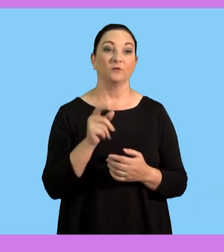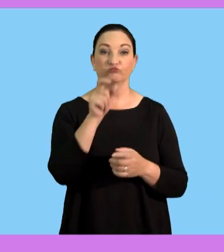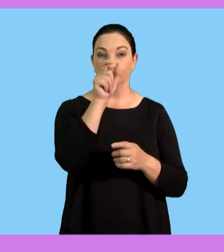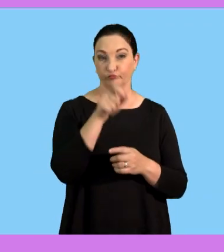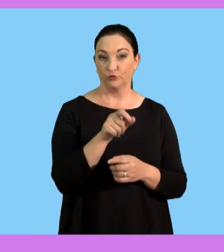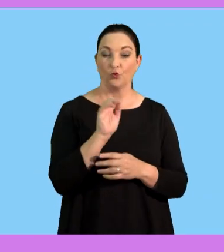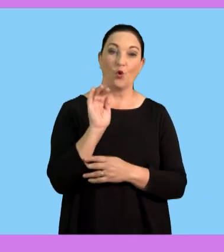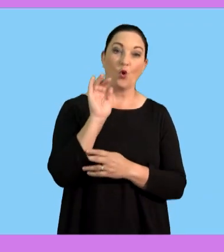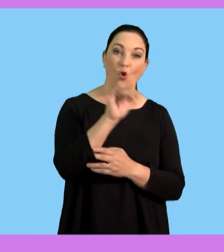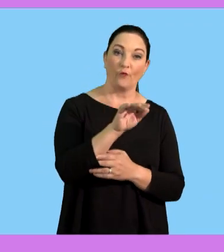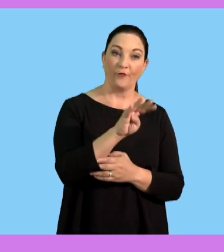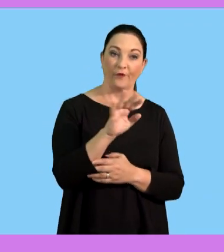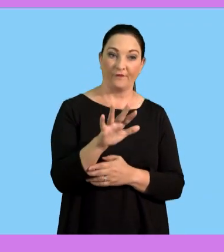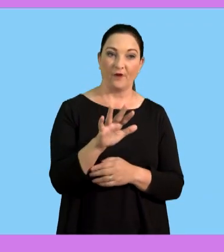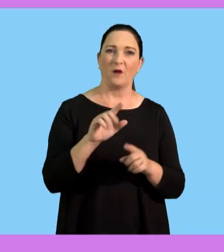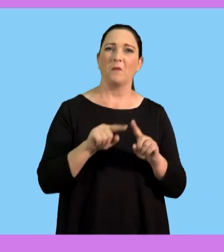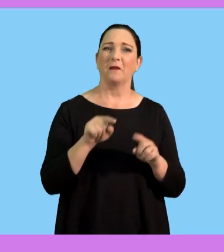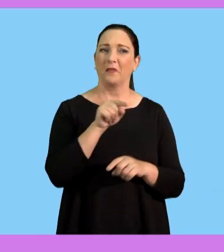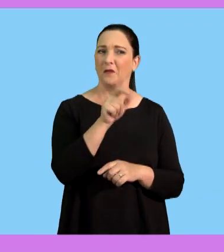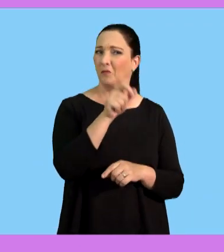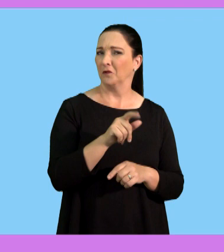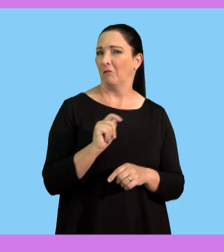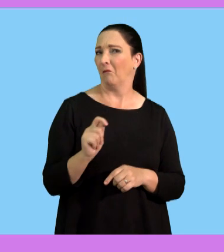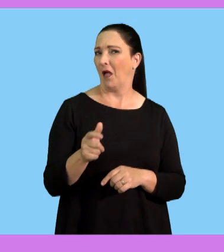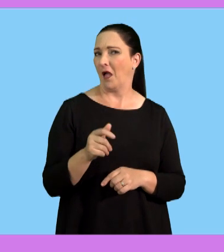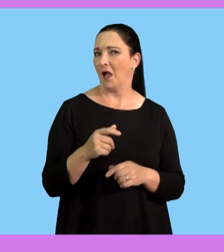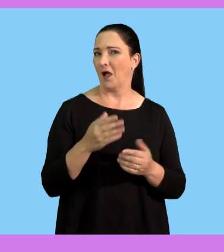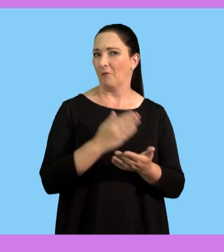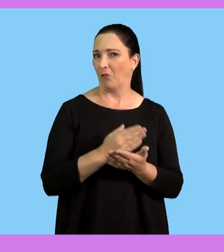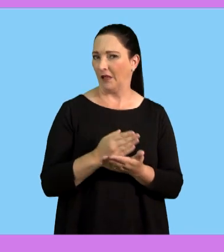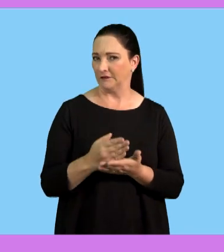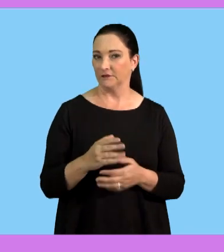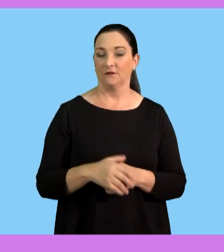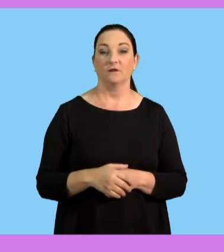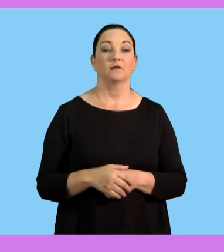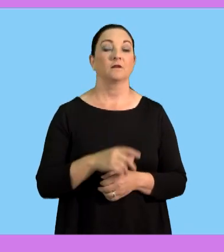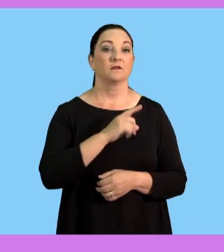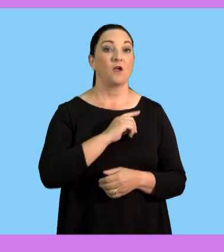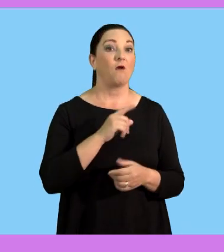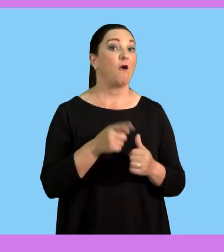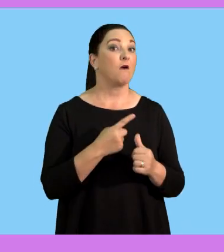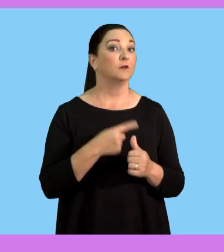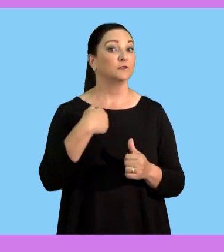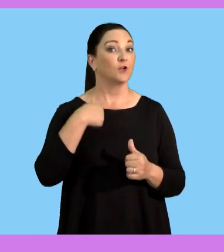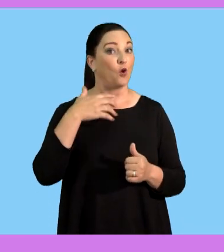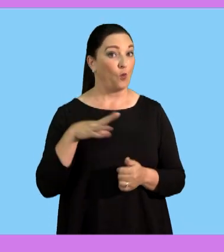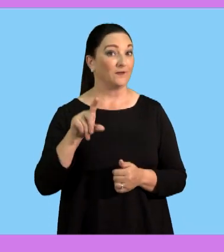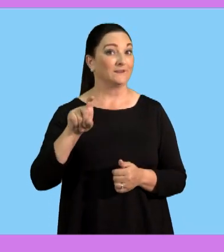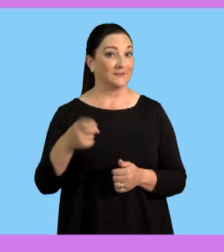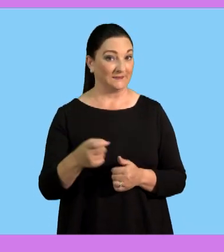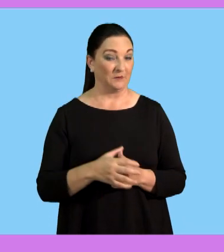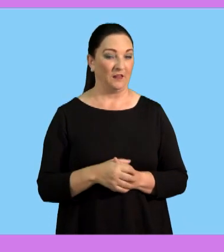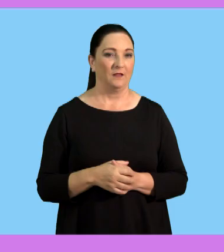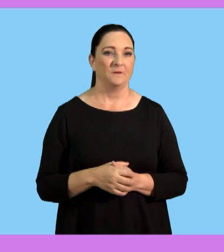over 45 and that person buying bread. Okay, you write your answer as a